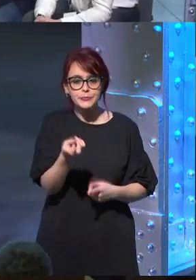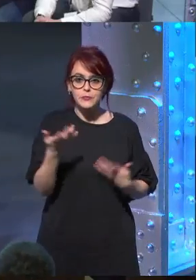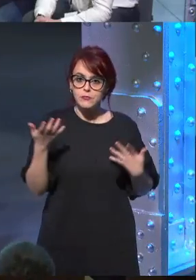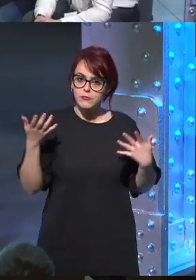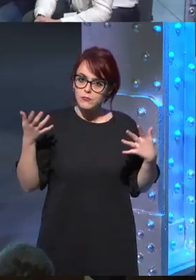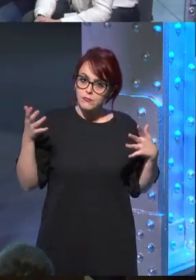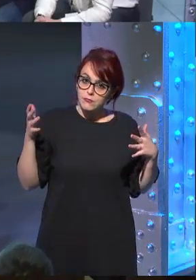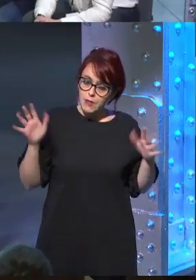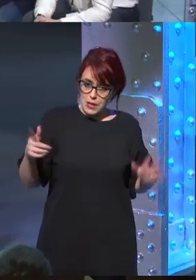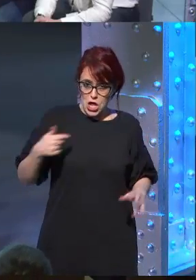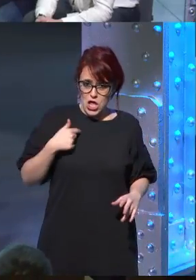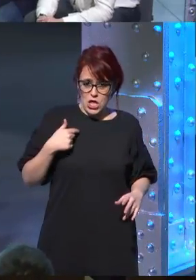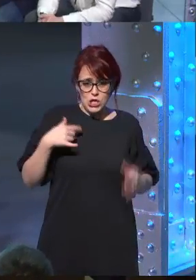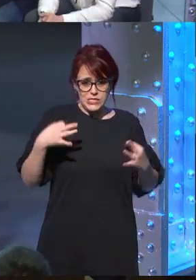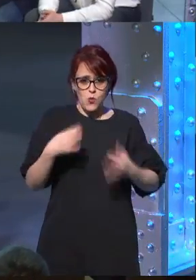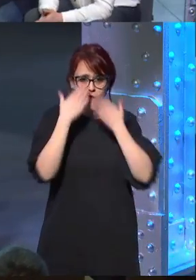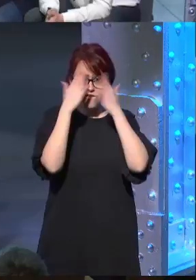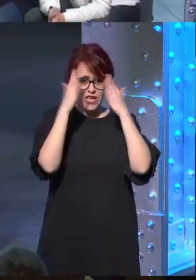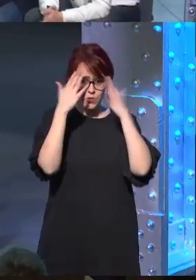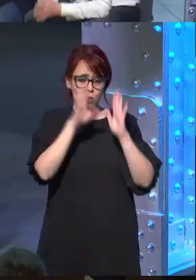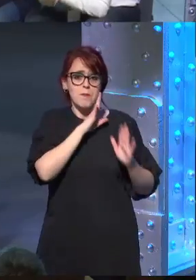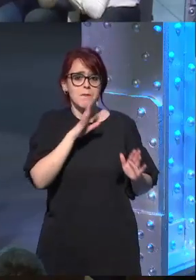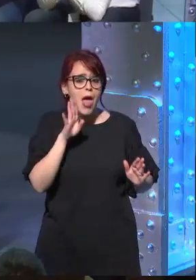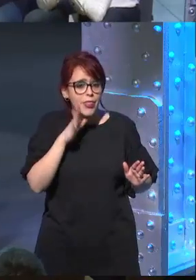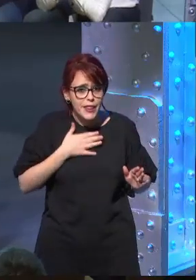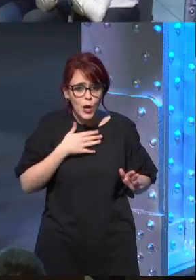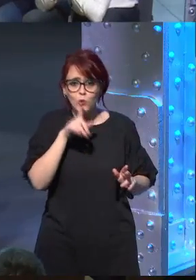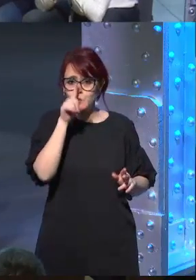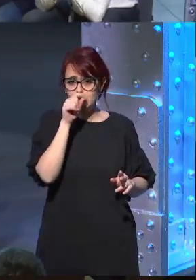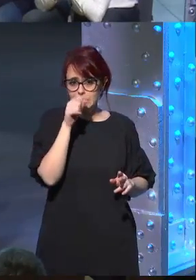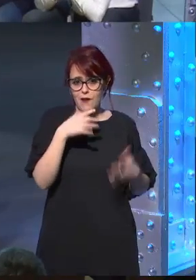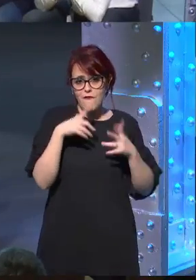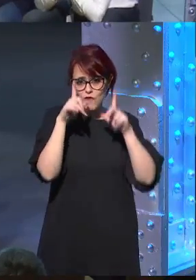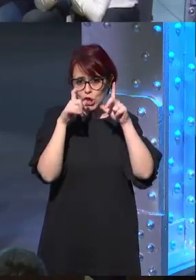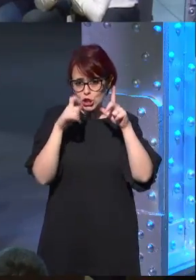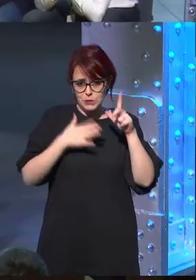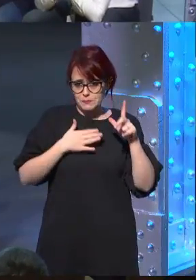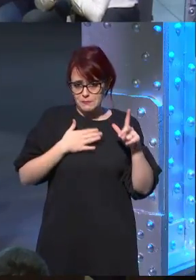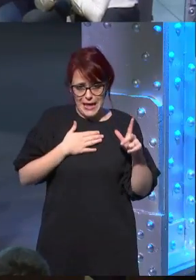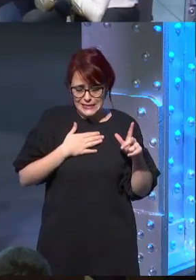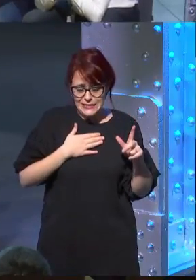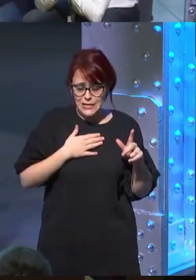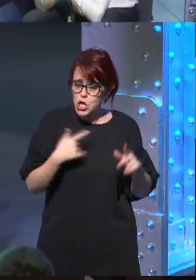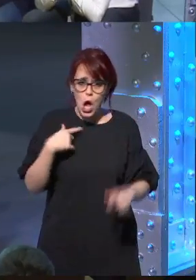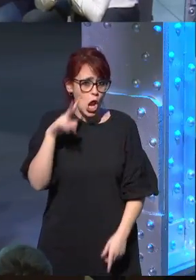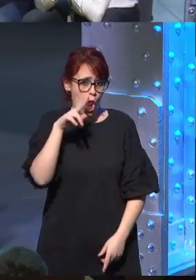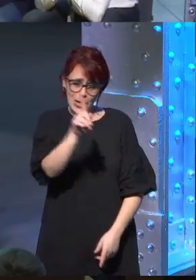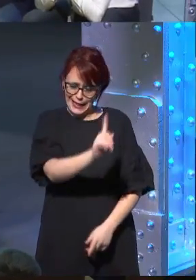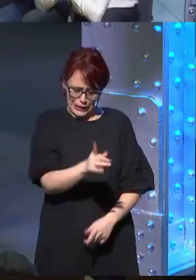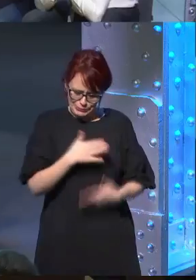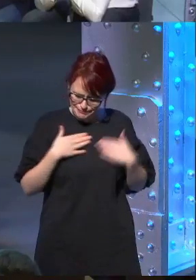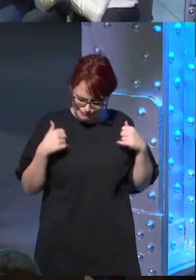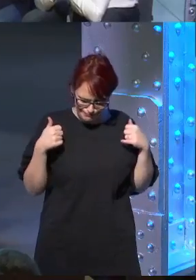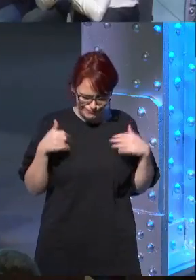information that you shouldn't have given? Well, I'm sure that if I get into my mother's Facebook, I'm sure that I